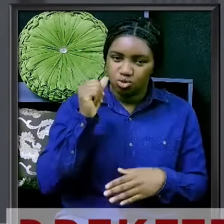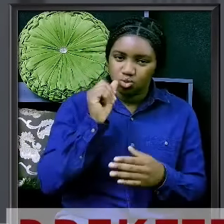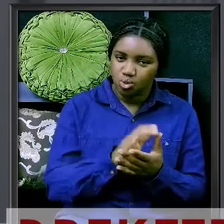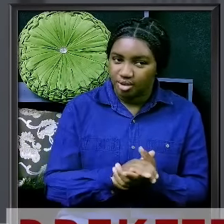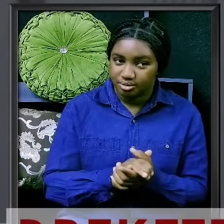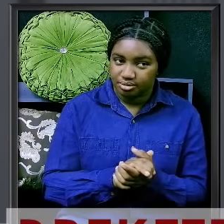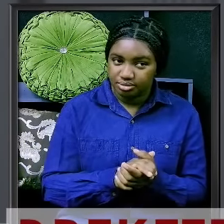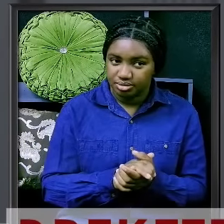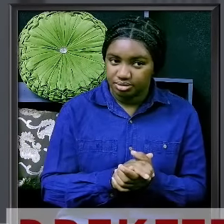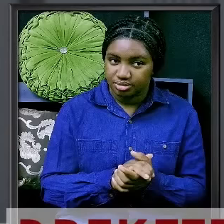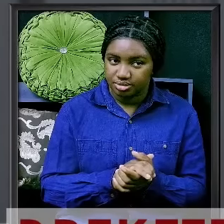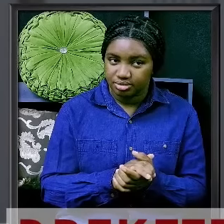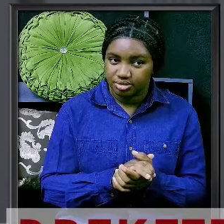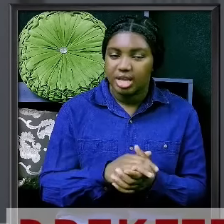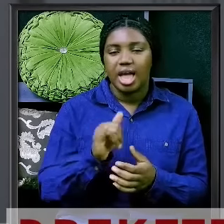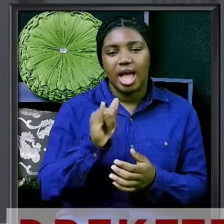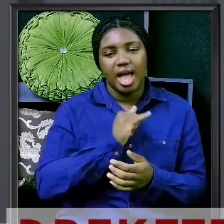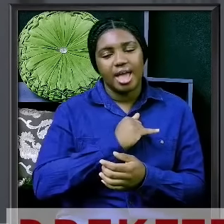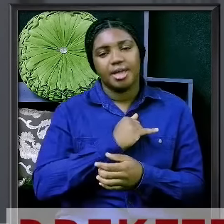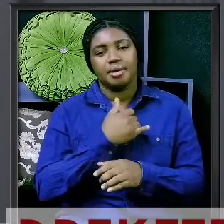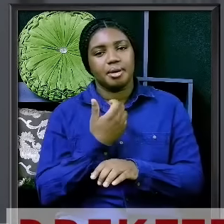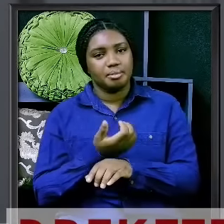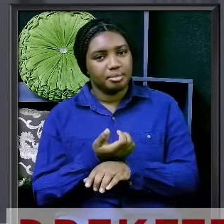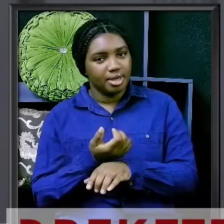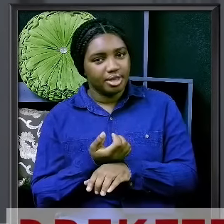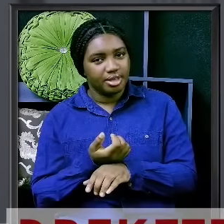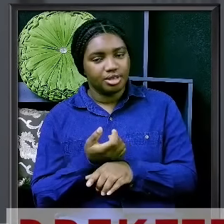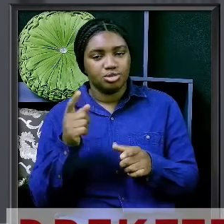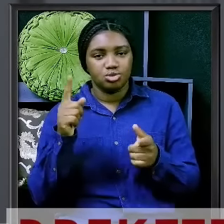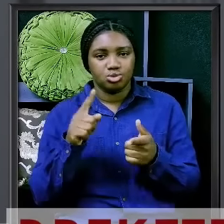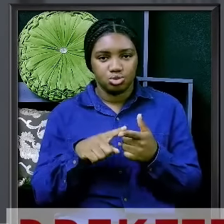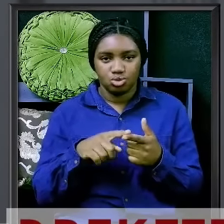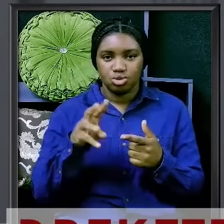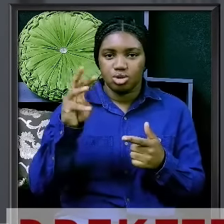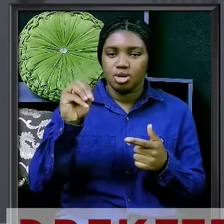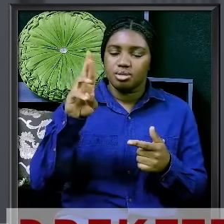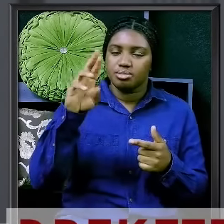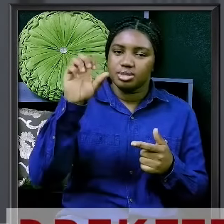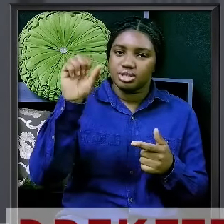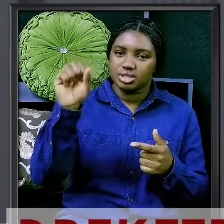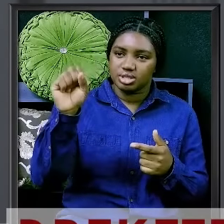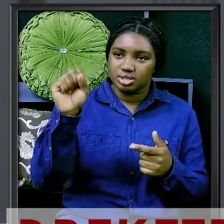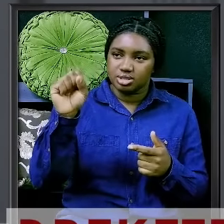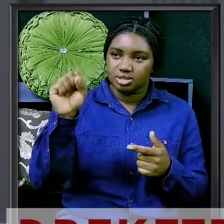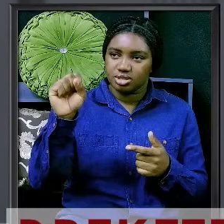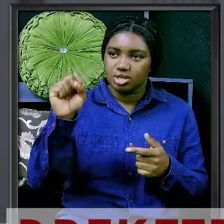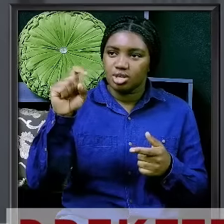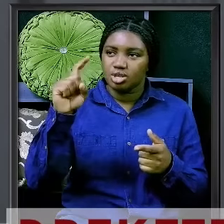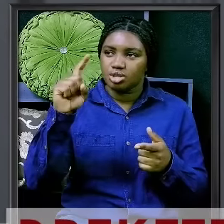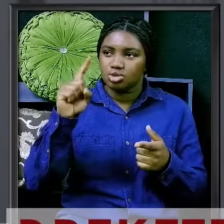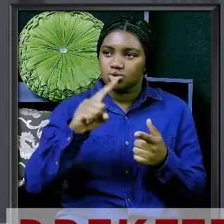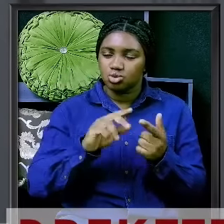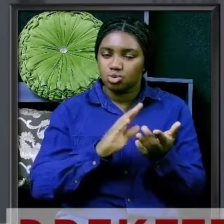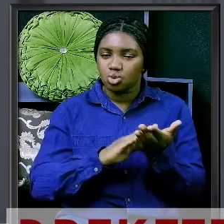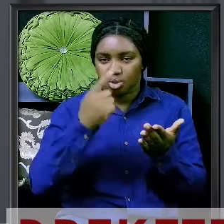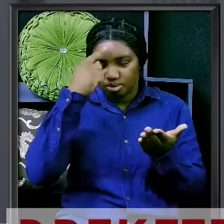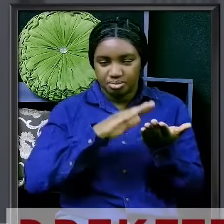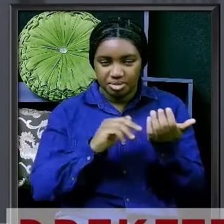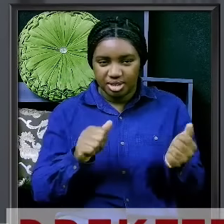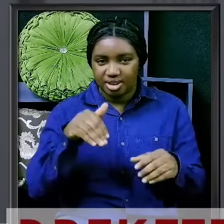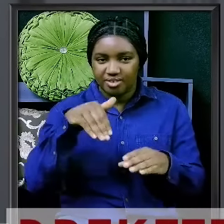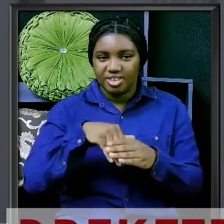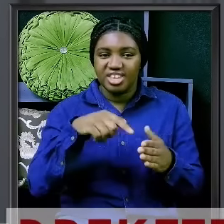wife. No, I'm still appealing to Mrs. Okechi to... to believe in the government, in this current